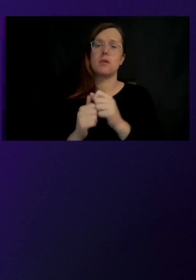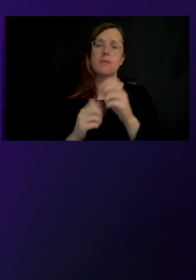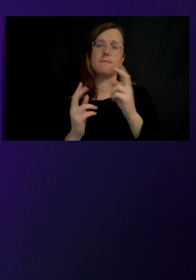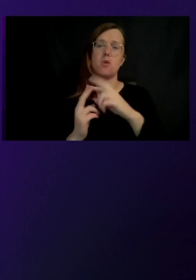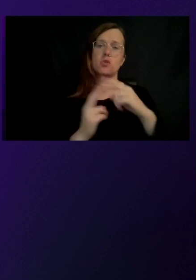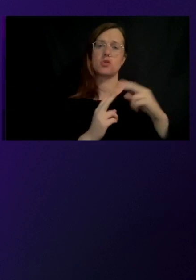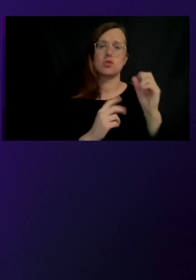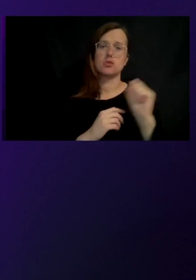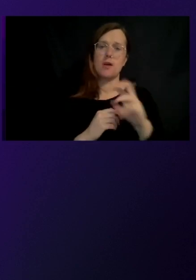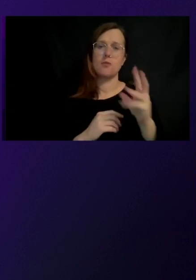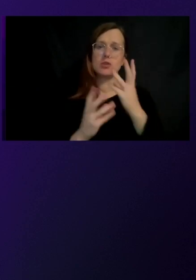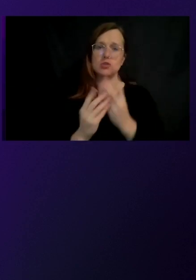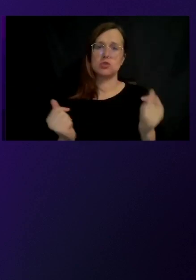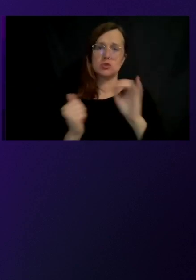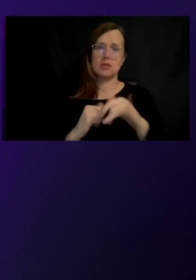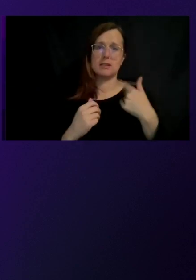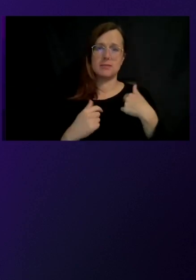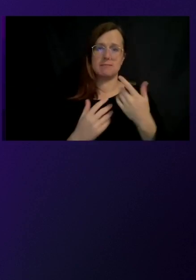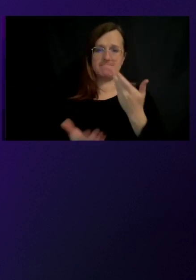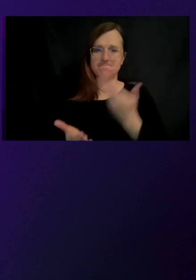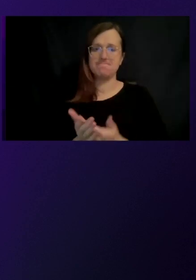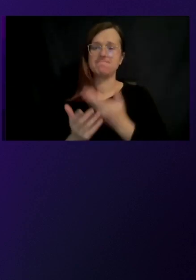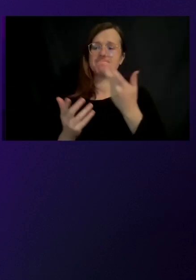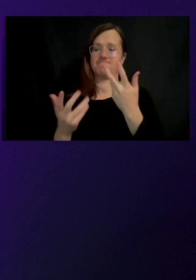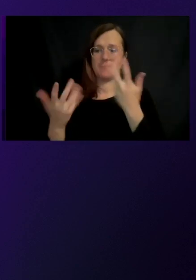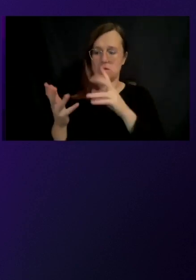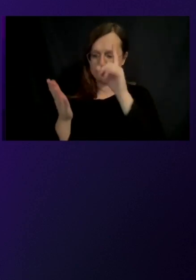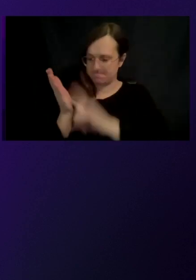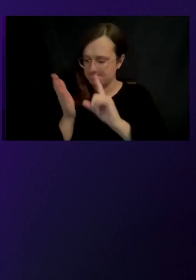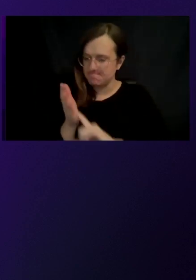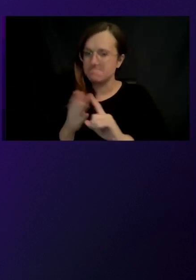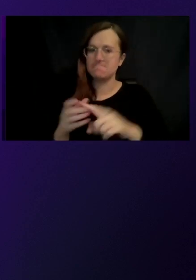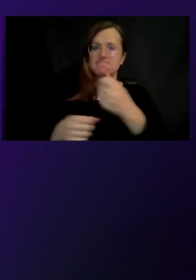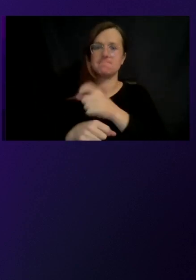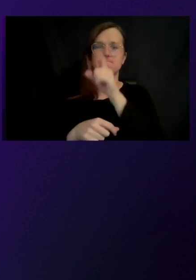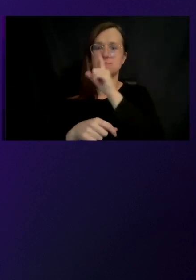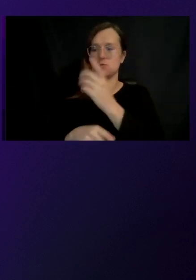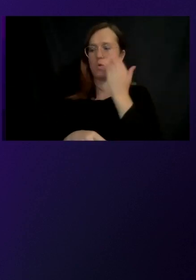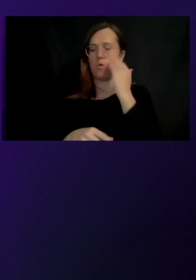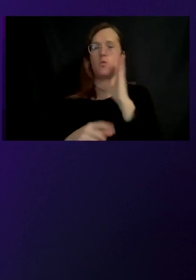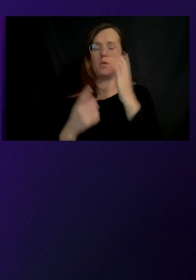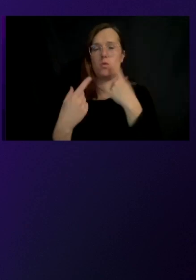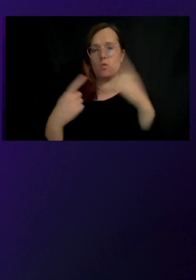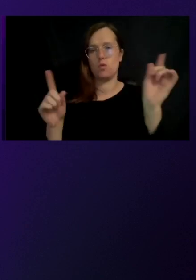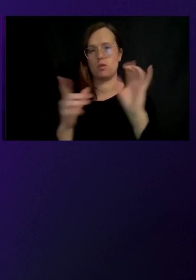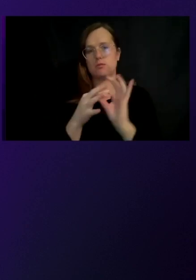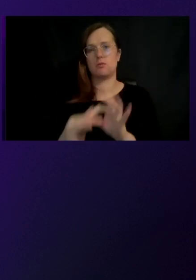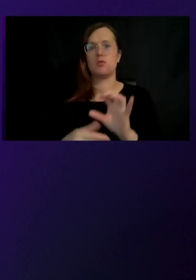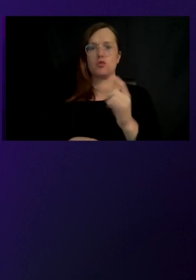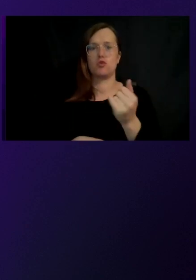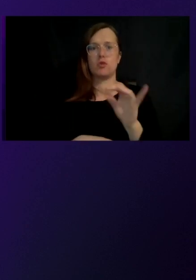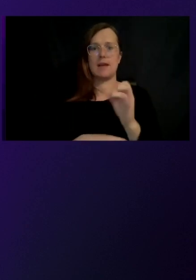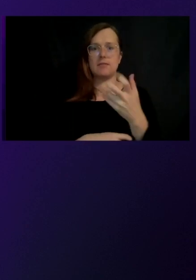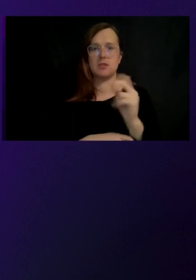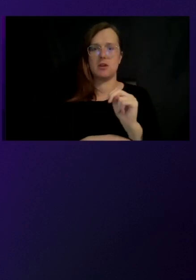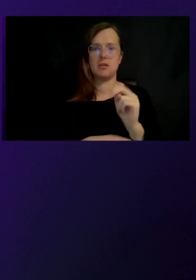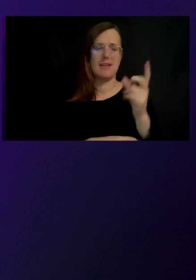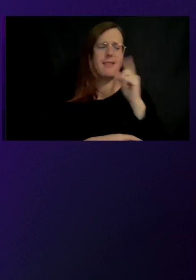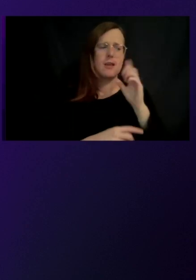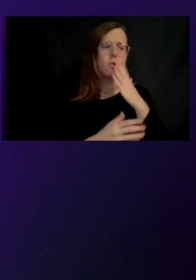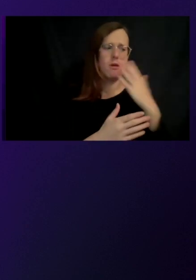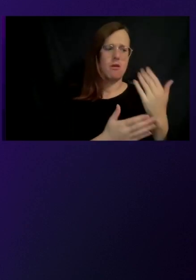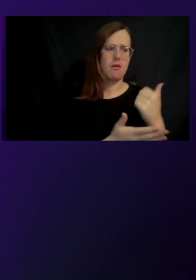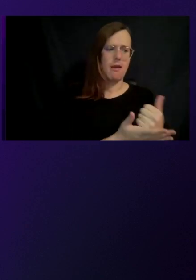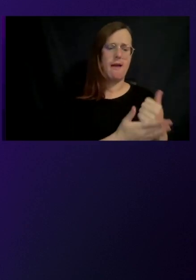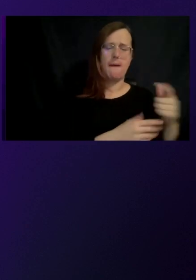been validated, optimized, and certified to run on Graviton. Yeah, I think definitely working with the community and having these programs to really get